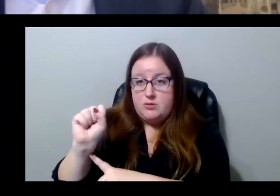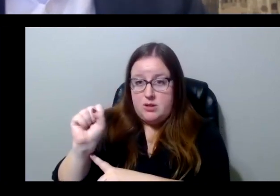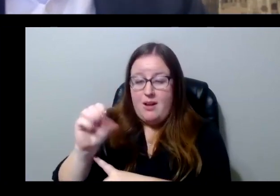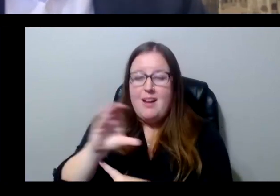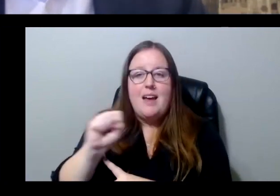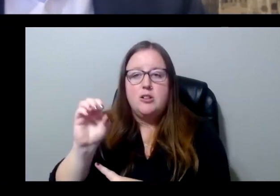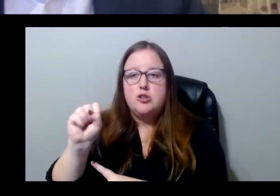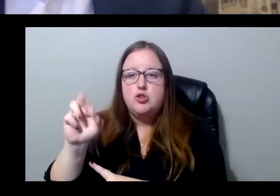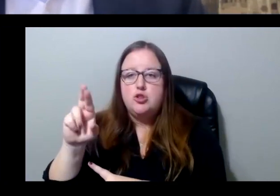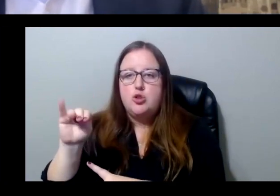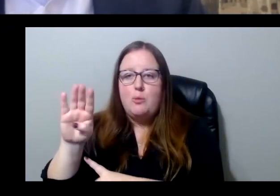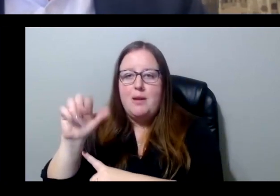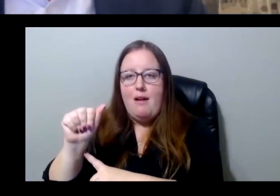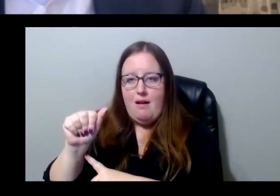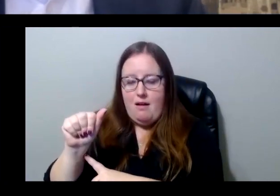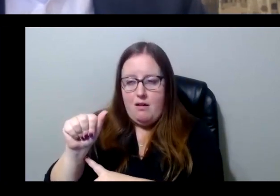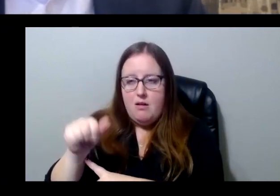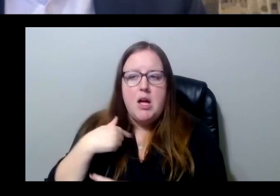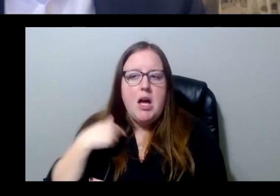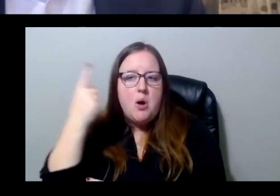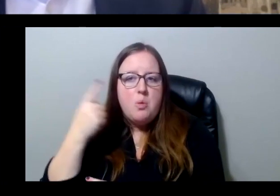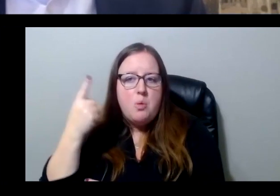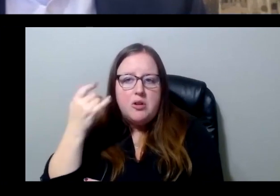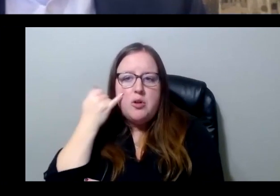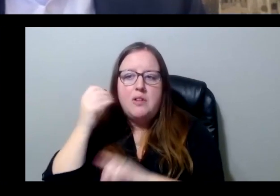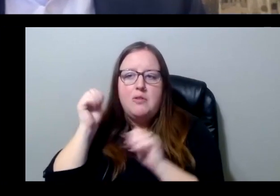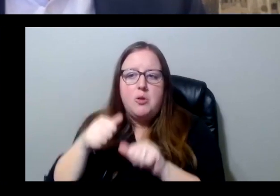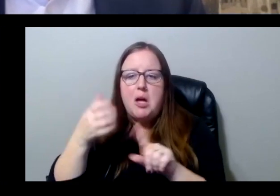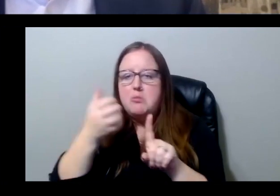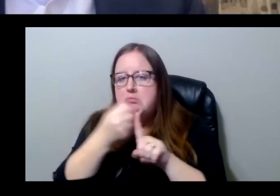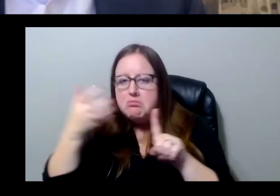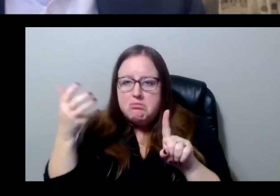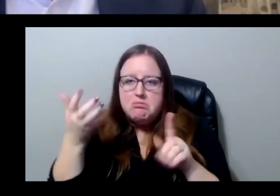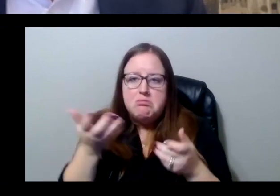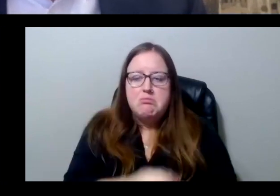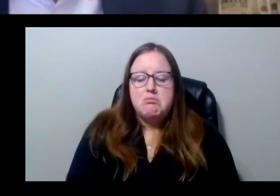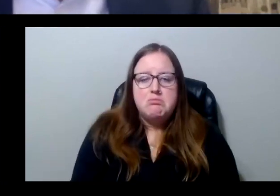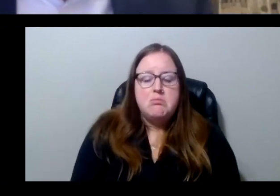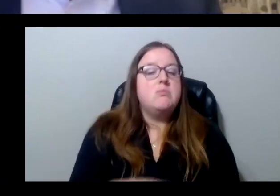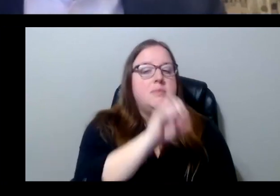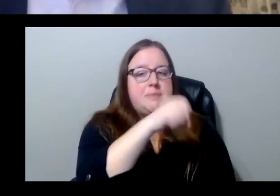mic, and let's find out what folks are curious about.